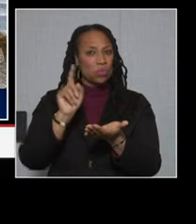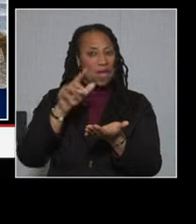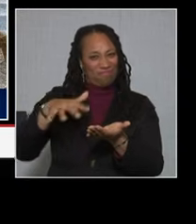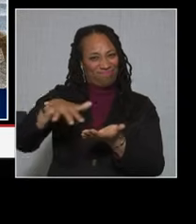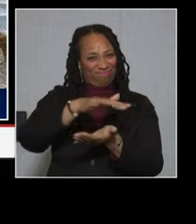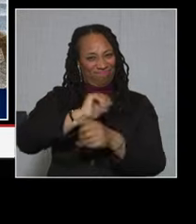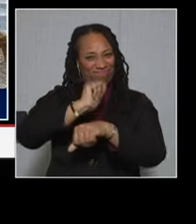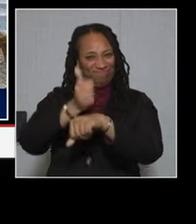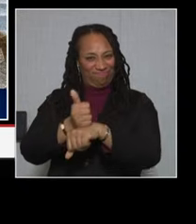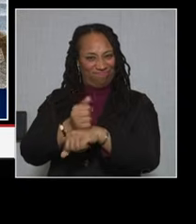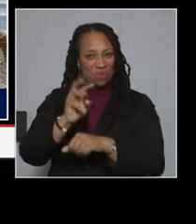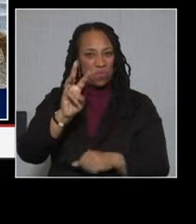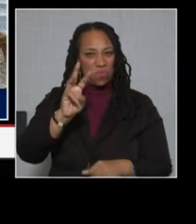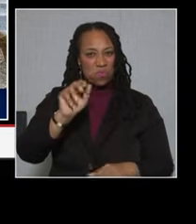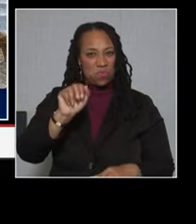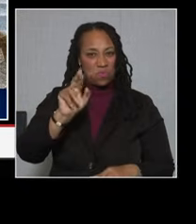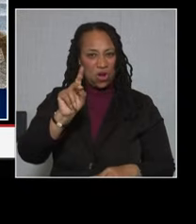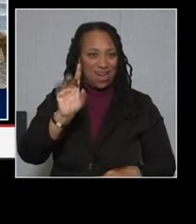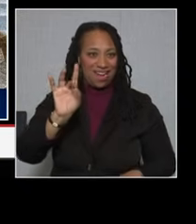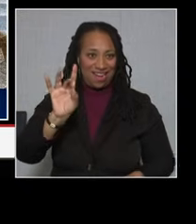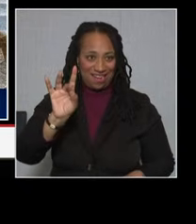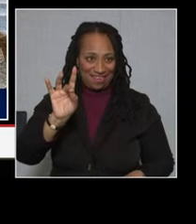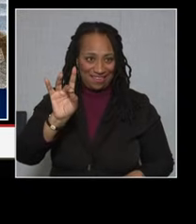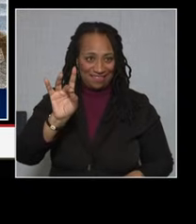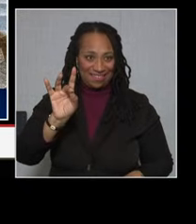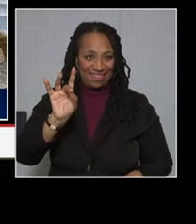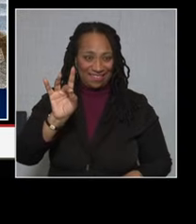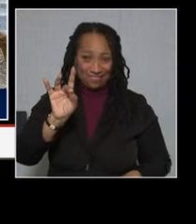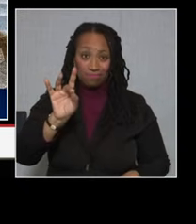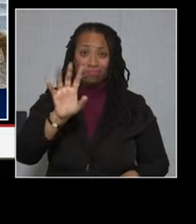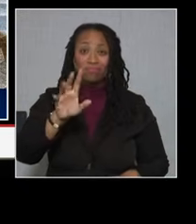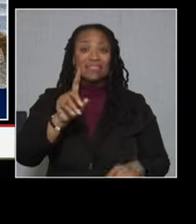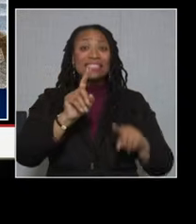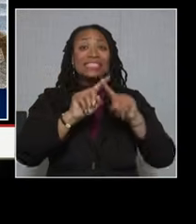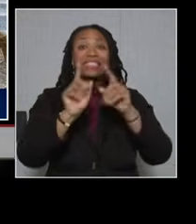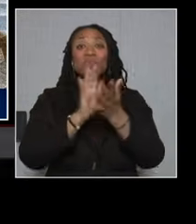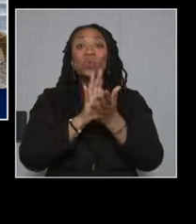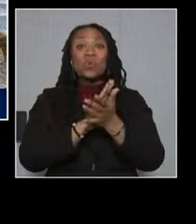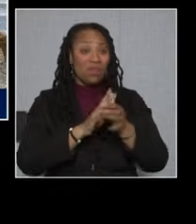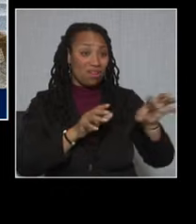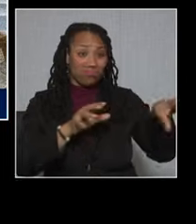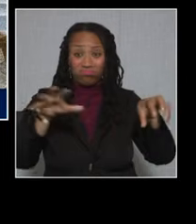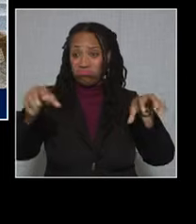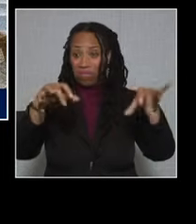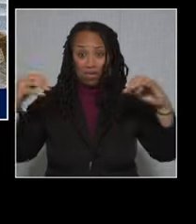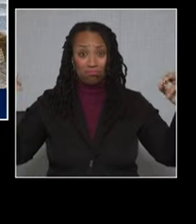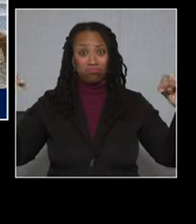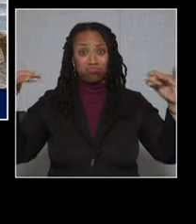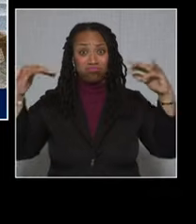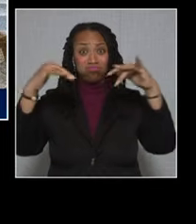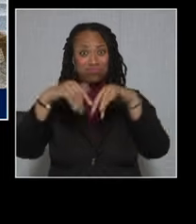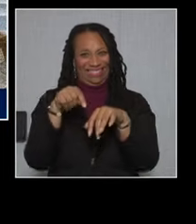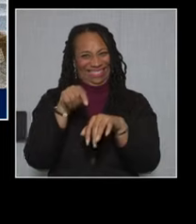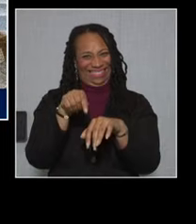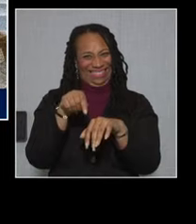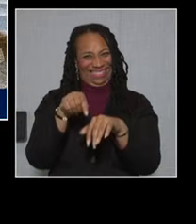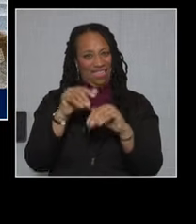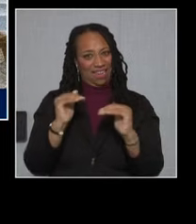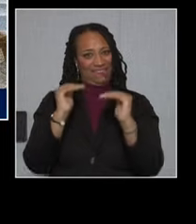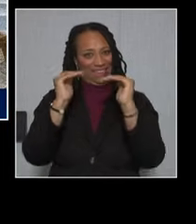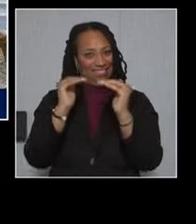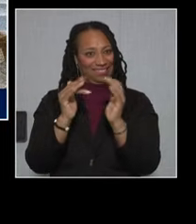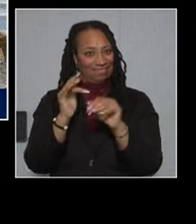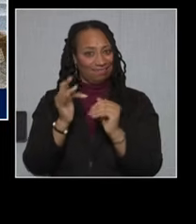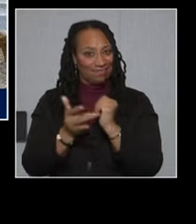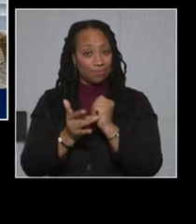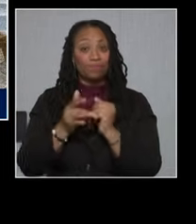in order to get college credit, high school credit, access to internships in the health services.